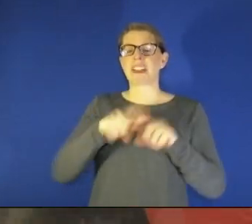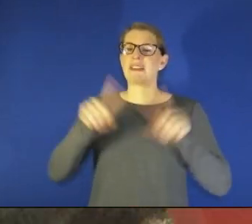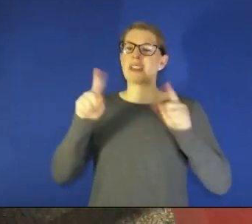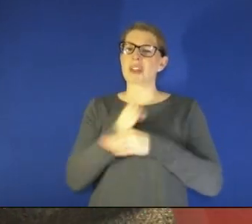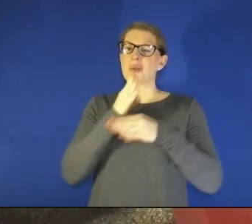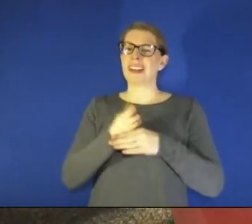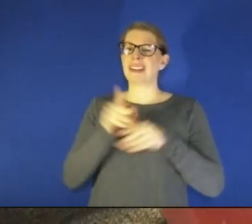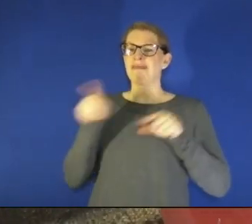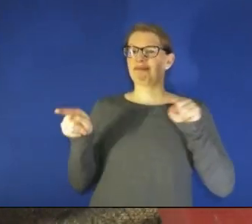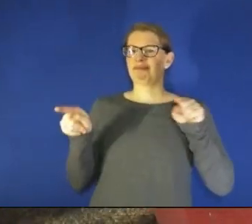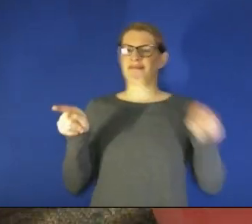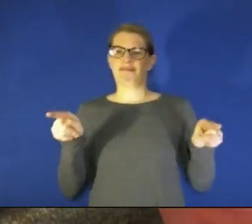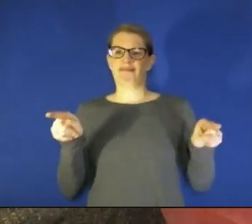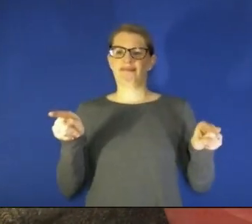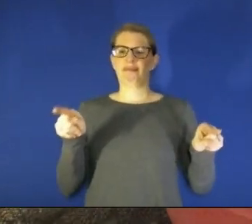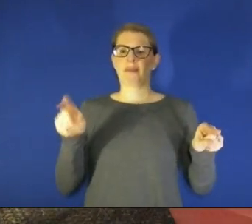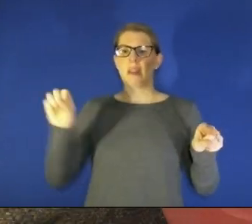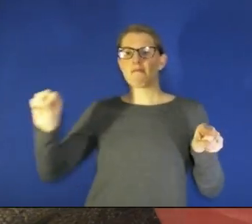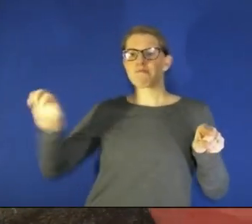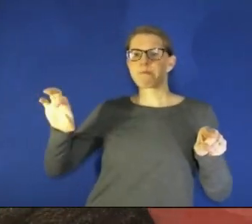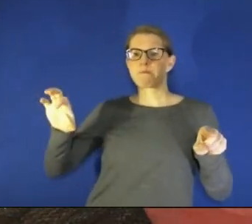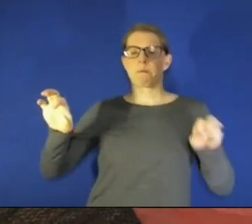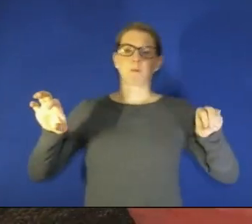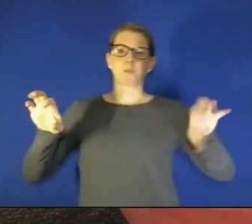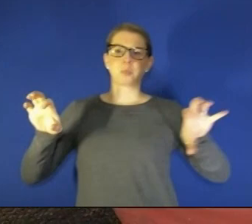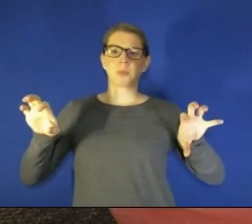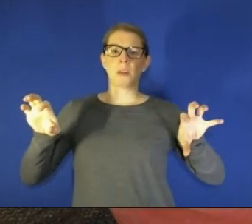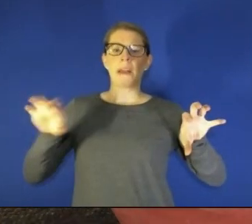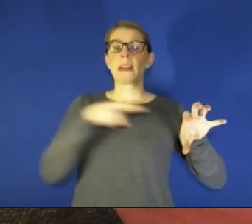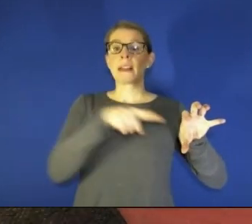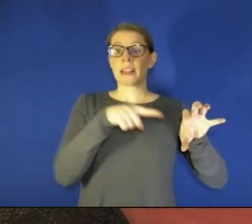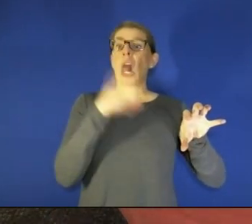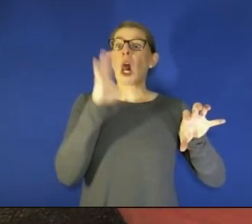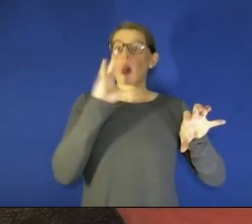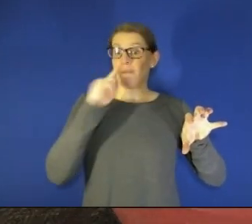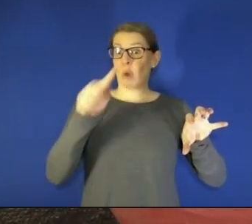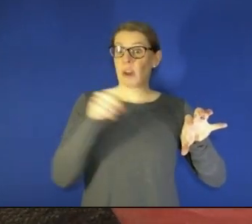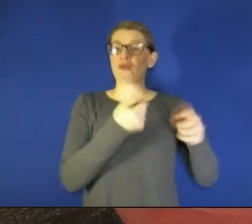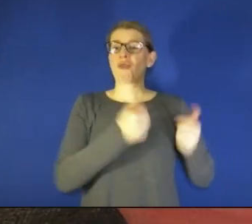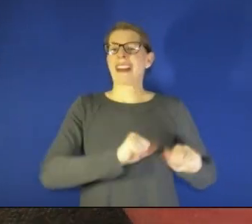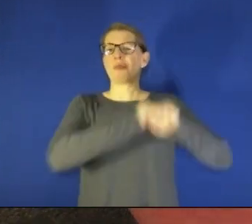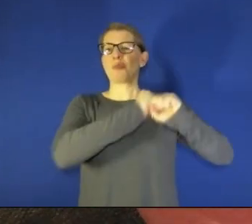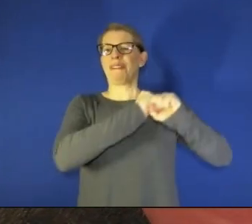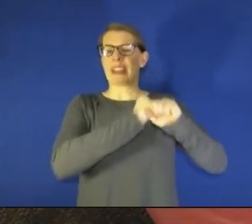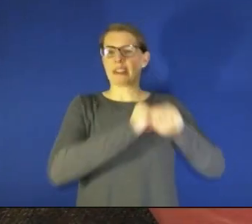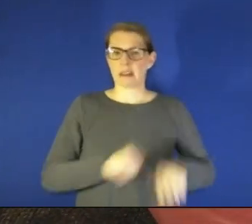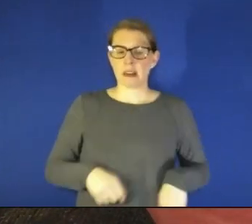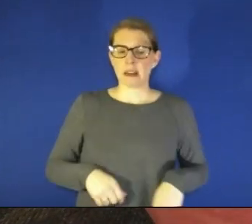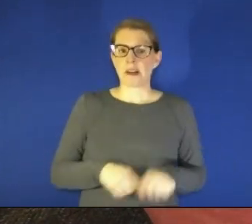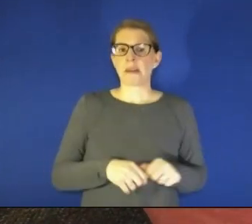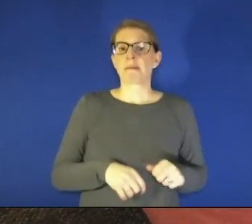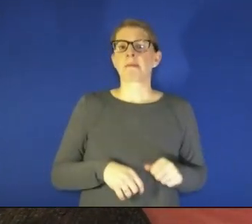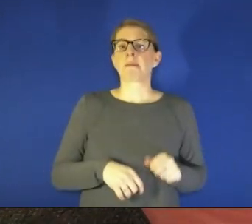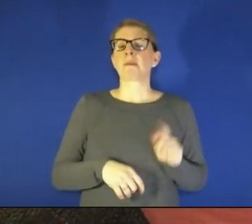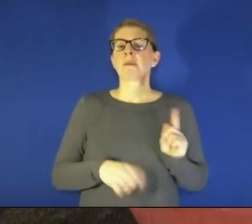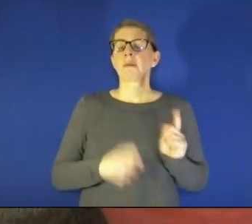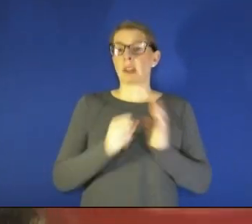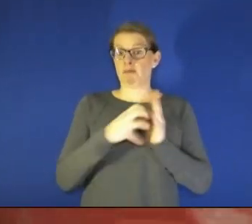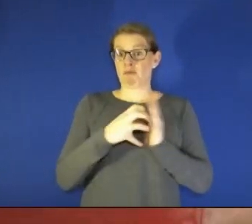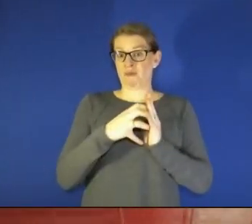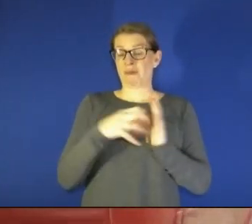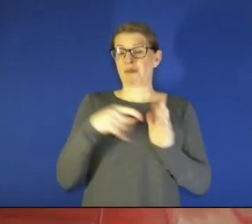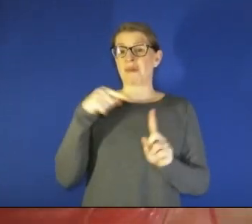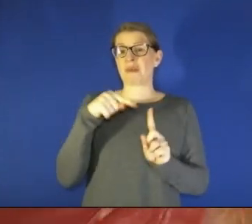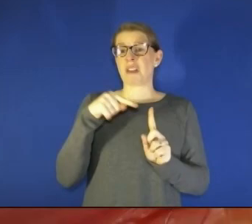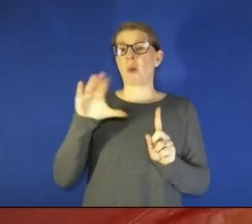side? So this is what we are looking for, and this is what we are trying to prevent. So what happens is, when you have colon cancer, it doesn't